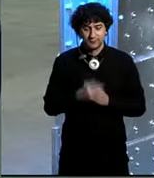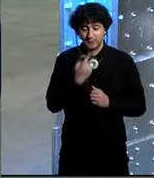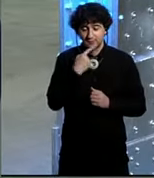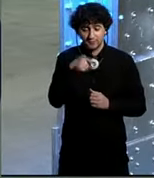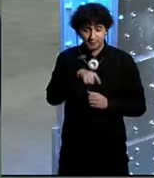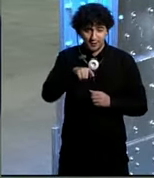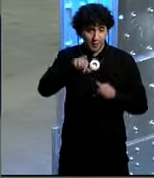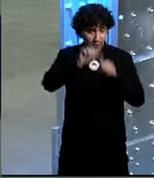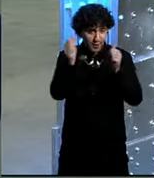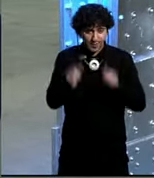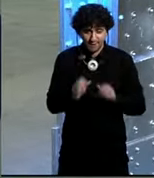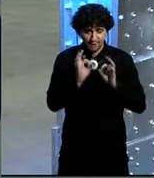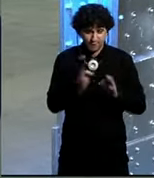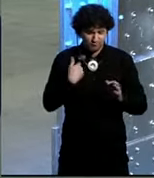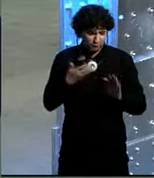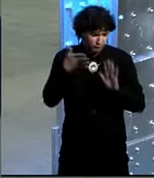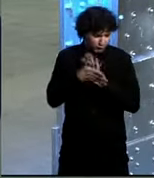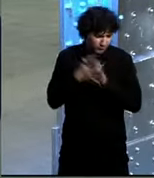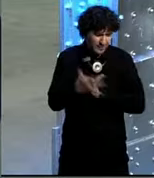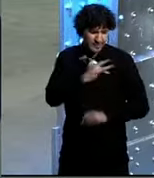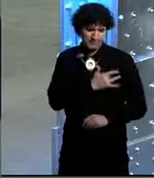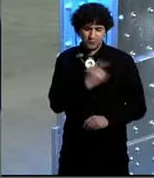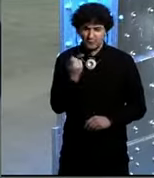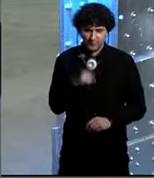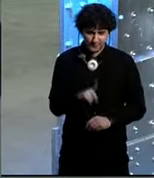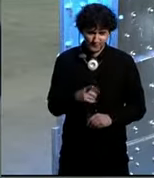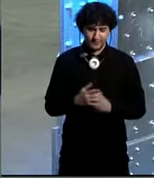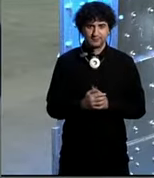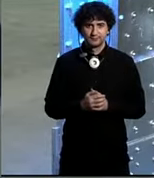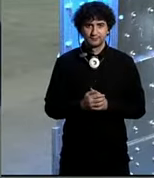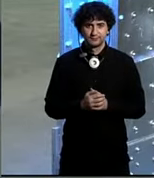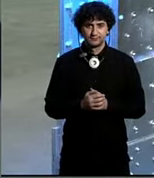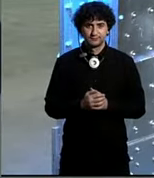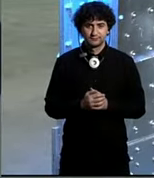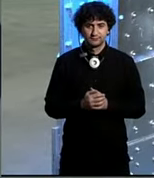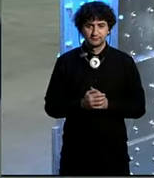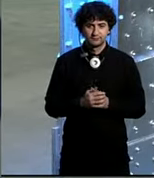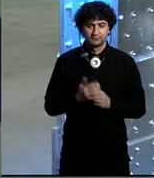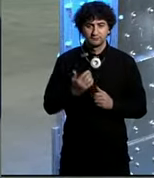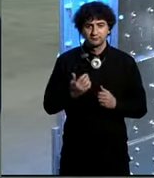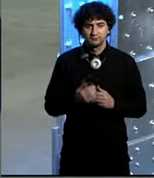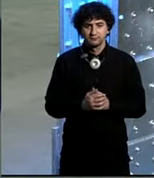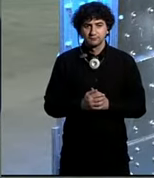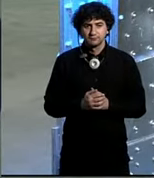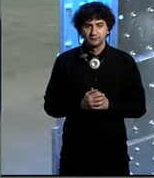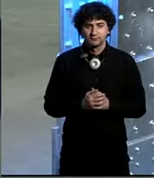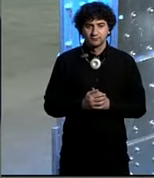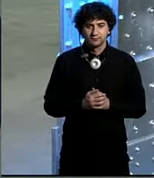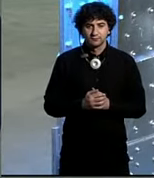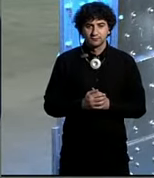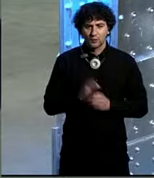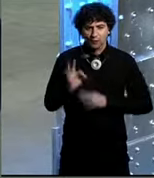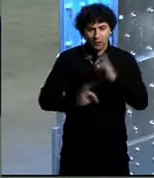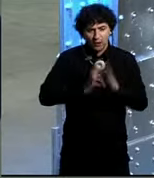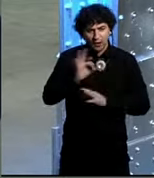helped that we went through they had an umbrella organization. They were they were very much more open